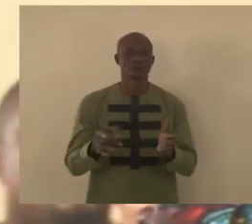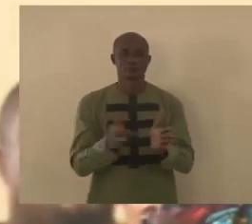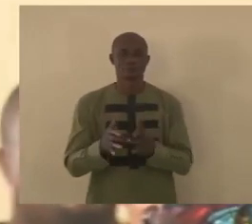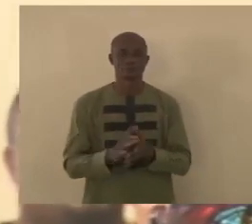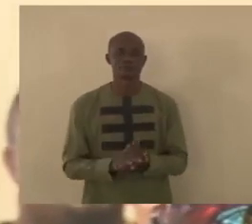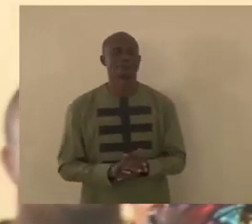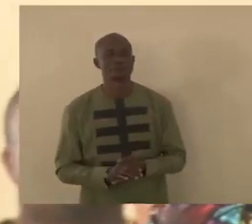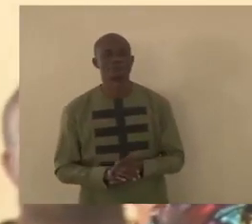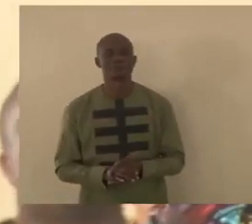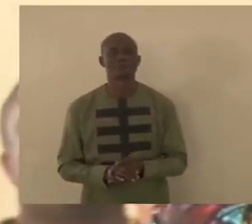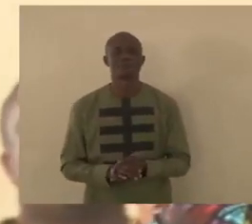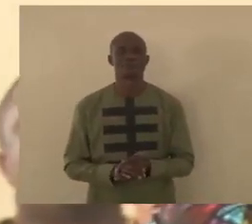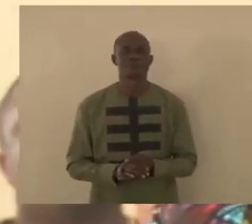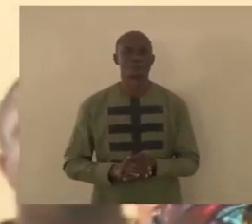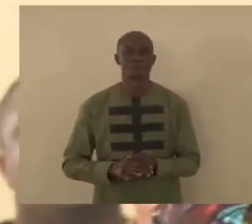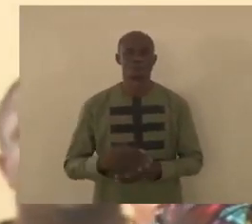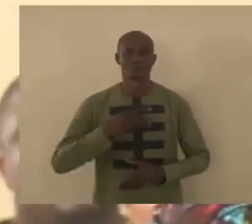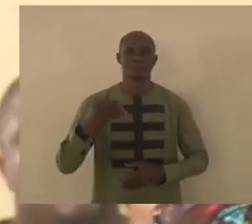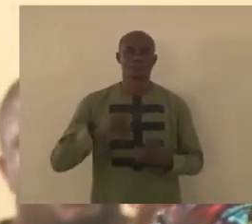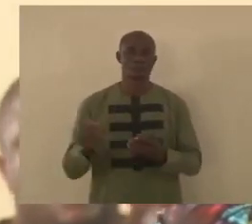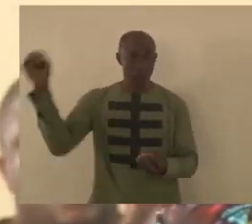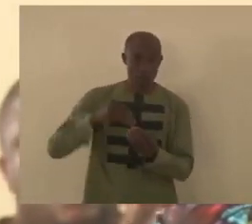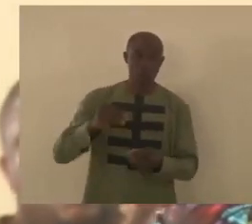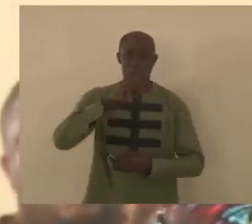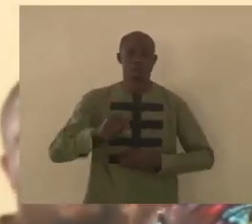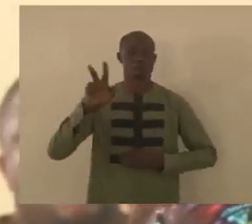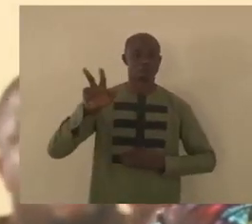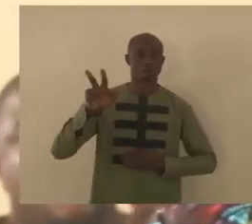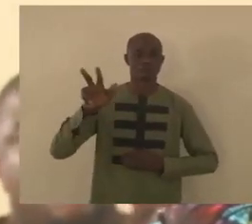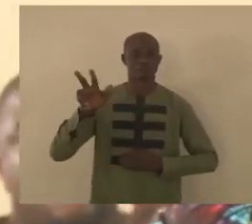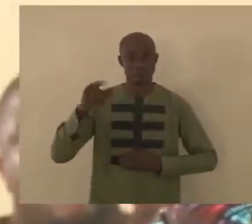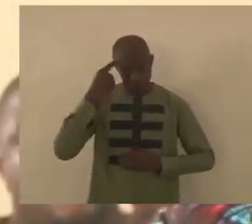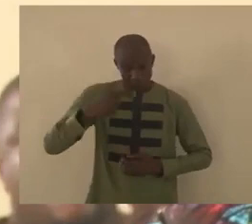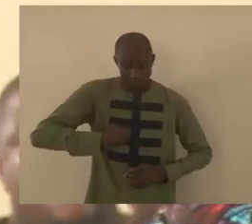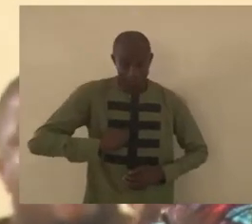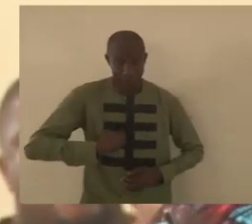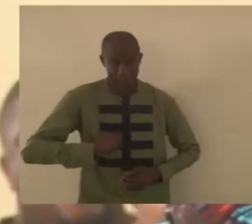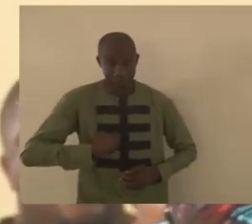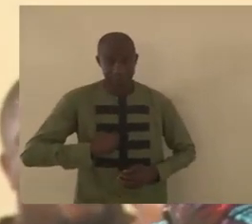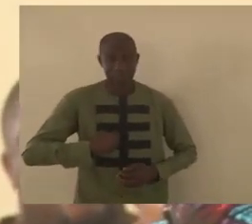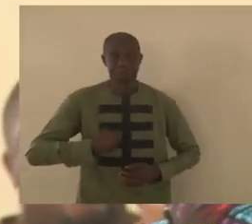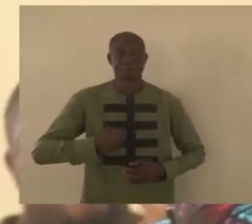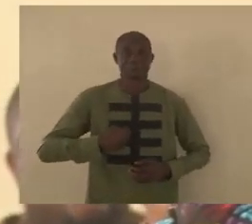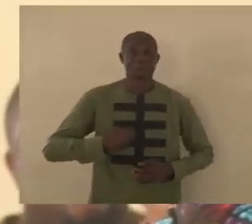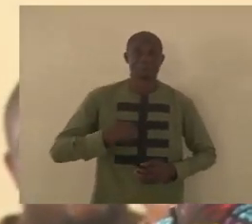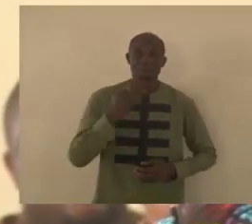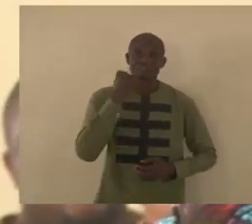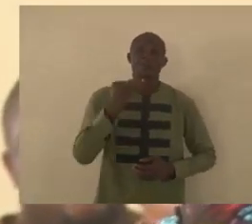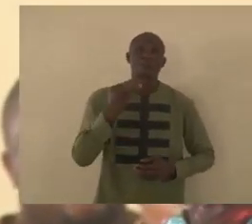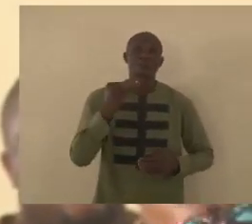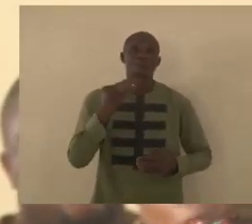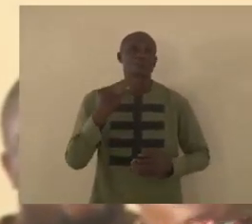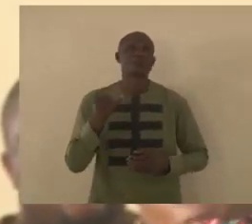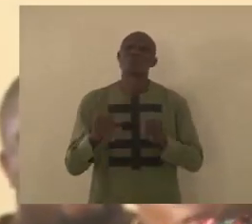Glory to Jesus. Honor to Mary. I'd like to add to question three. For me,